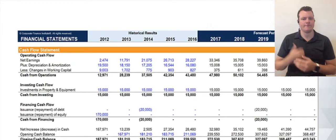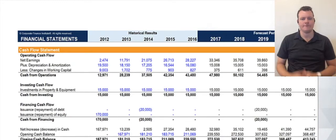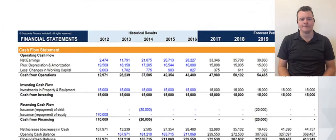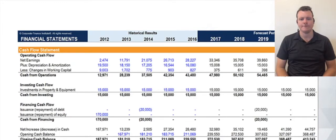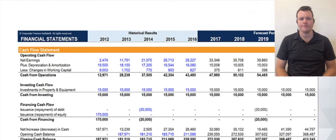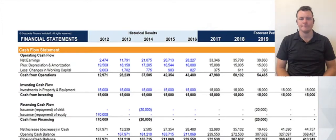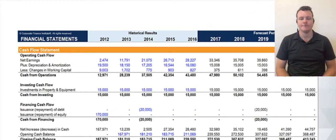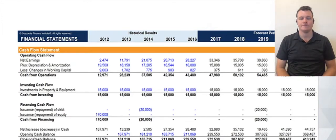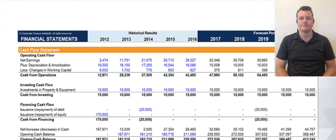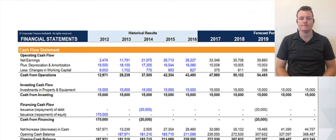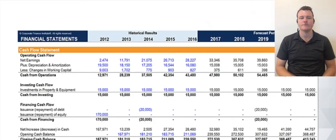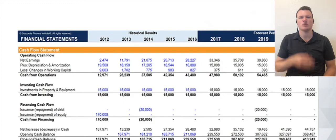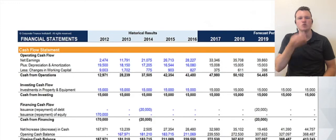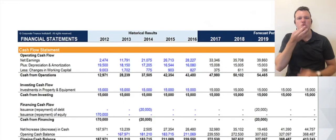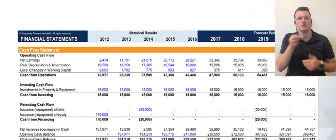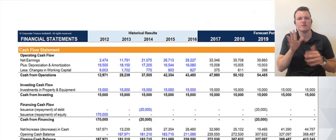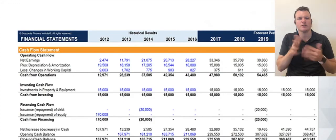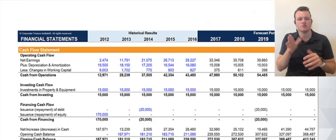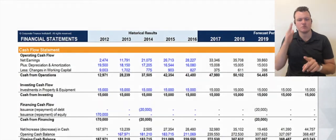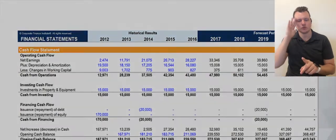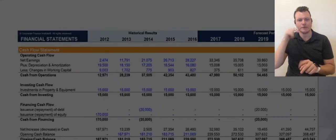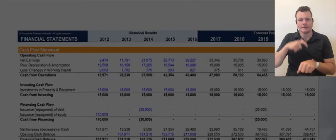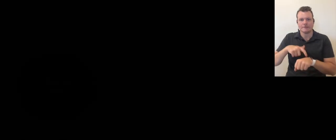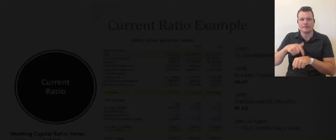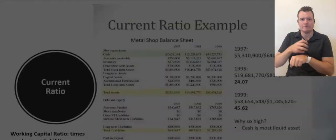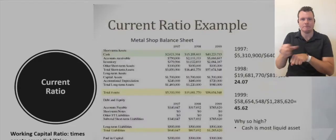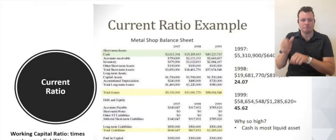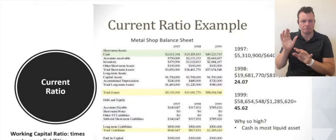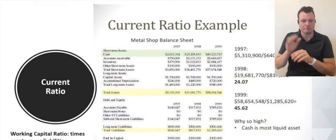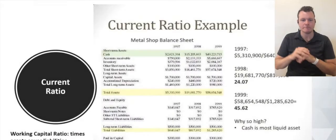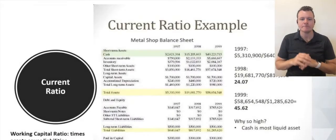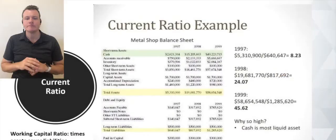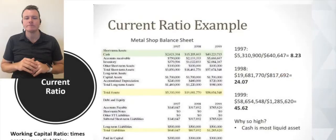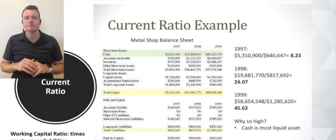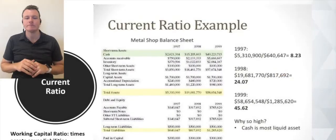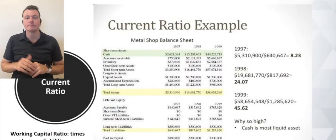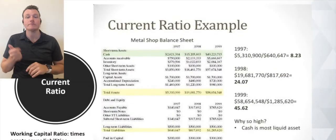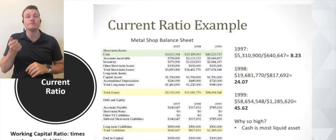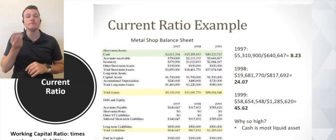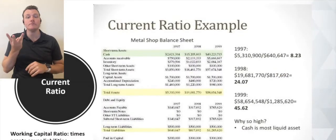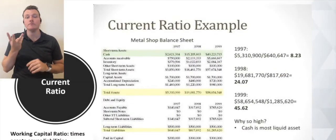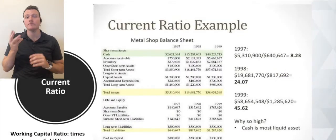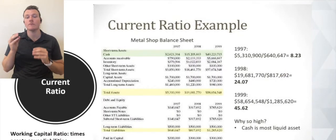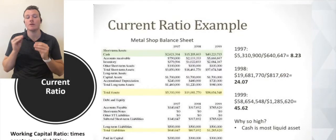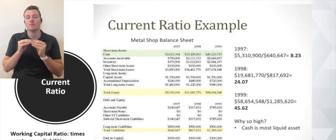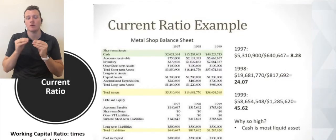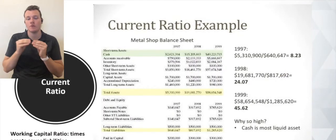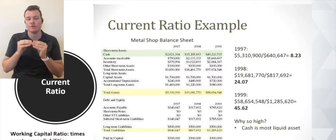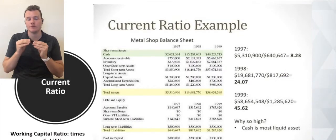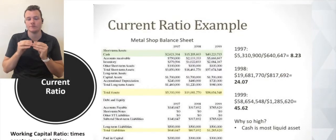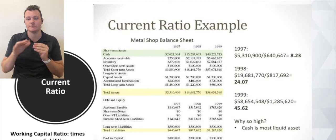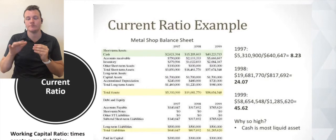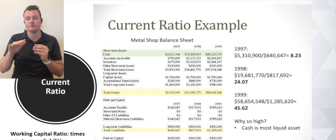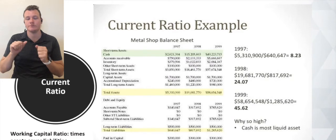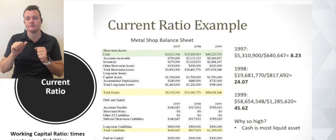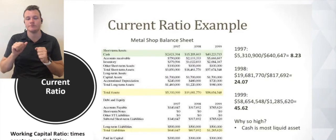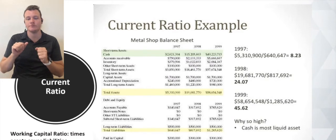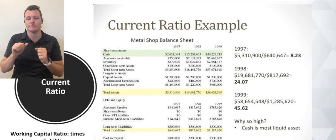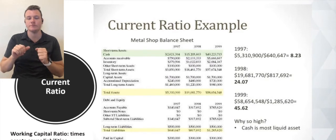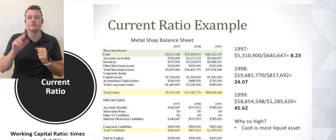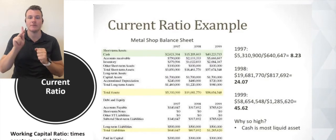need. Next slide, please. We're almost done. I know we're running out of time. So a couple of more